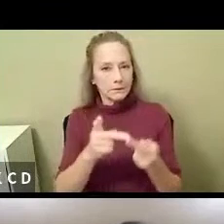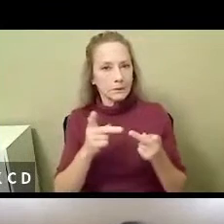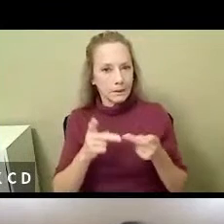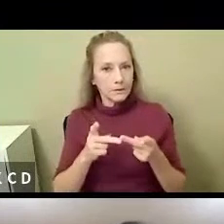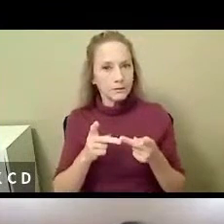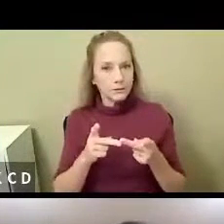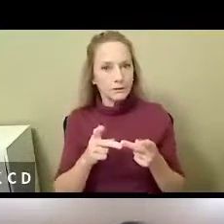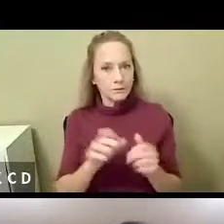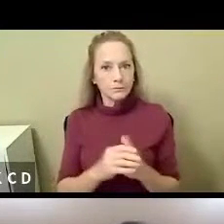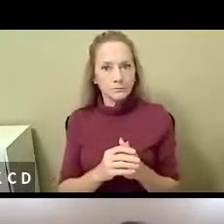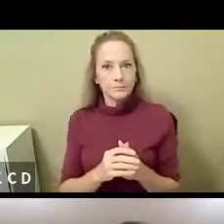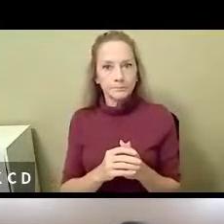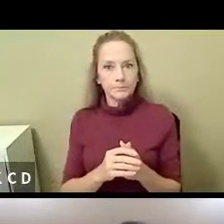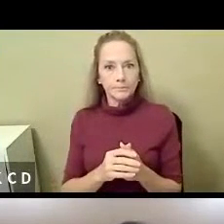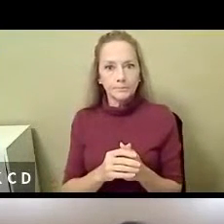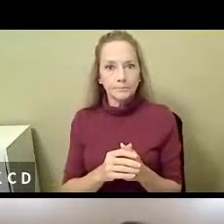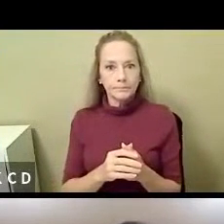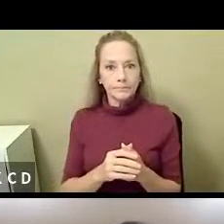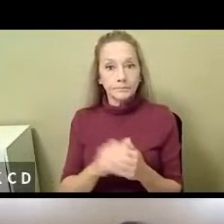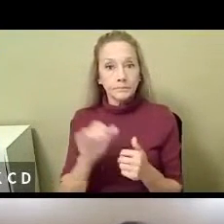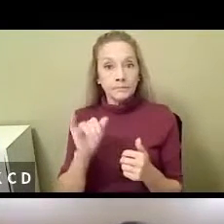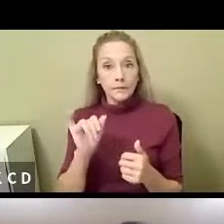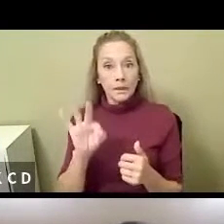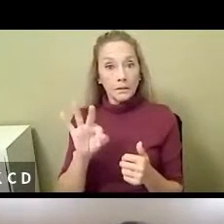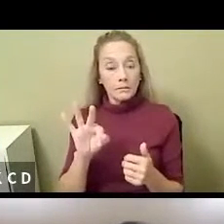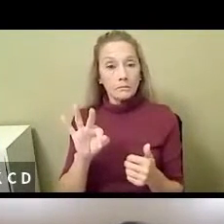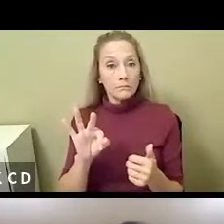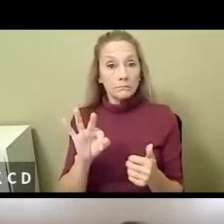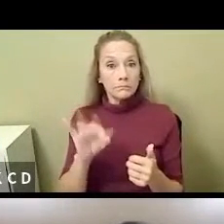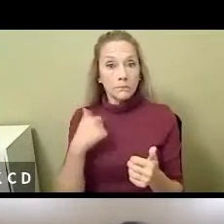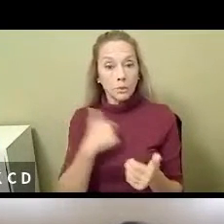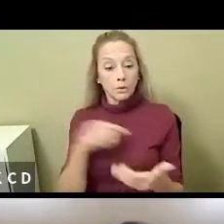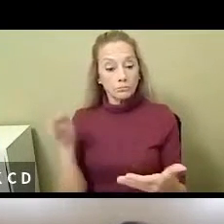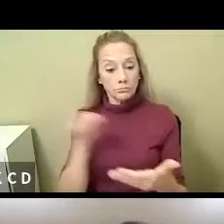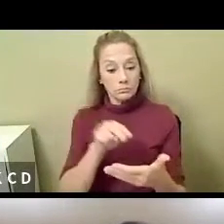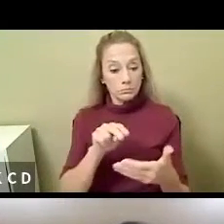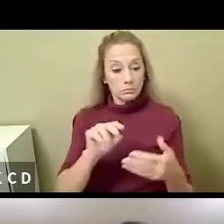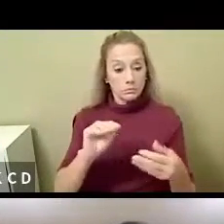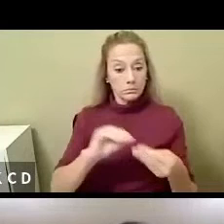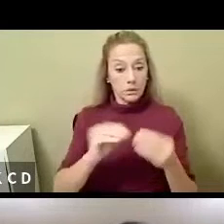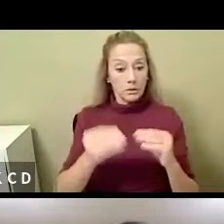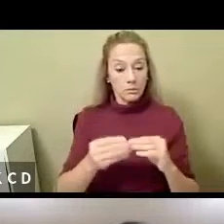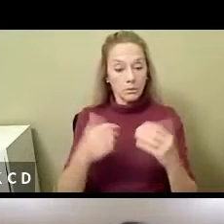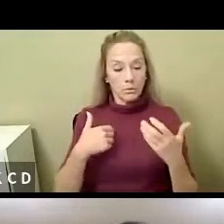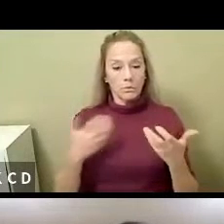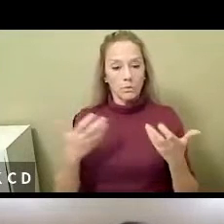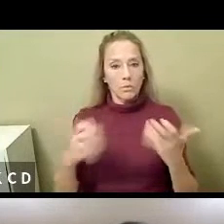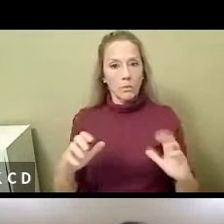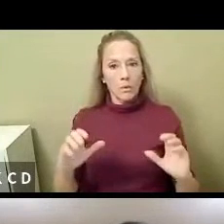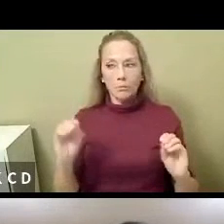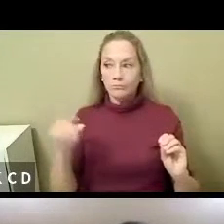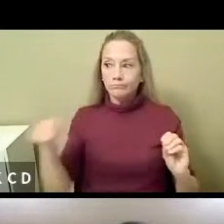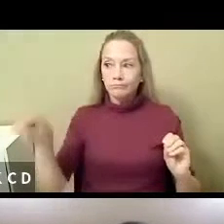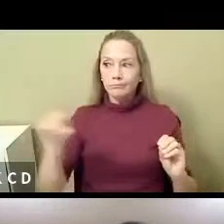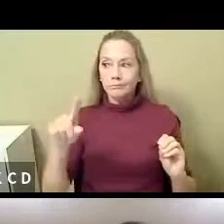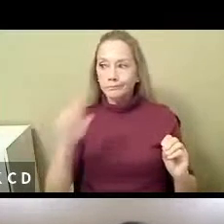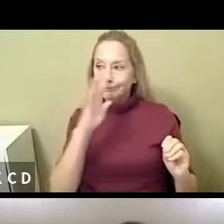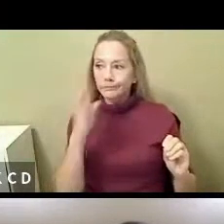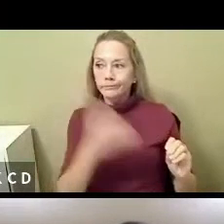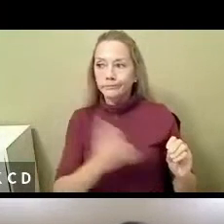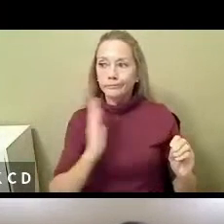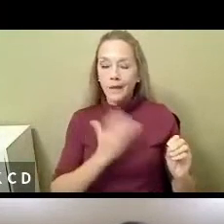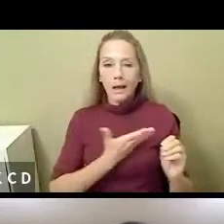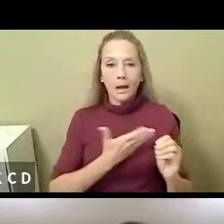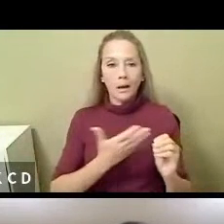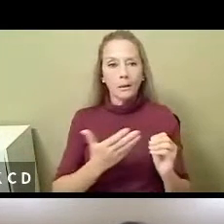numbers, certainly we don't want anybody to ignore our recommendations and regulations,